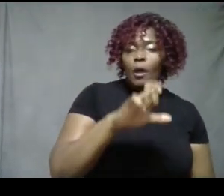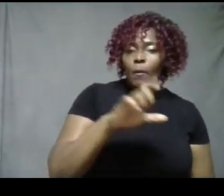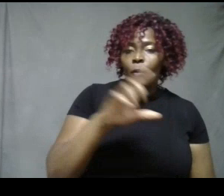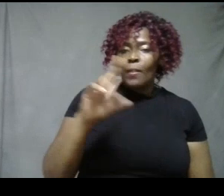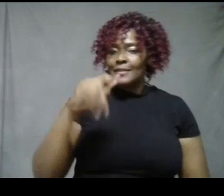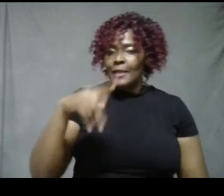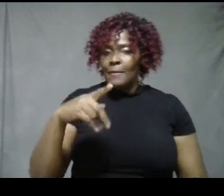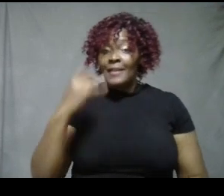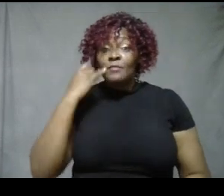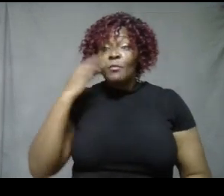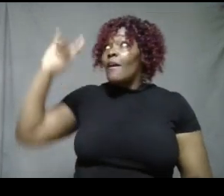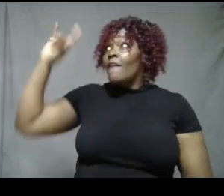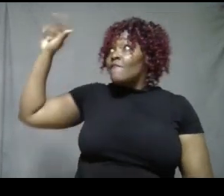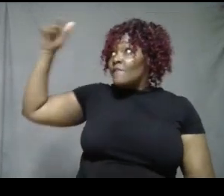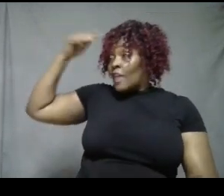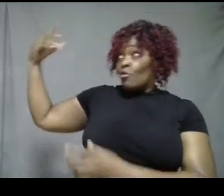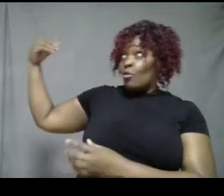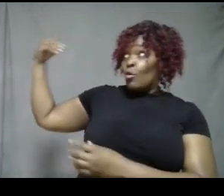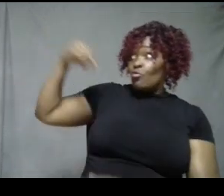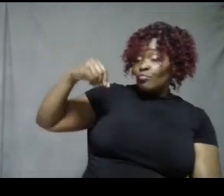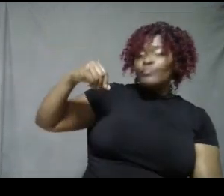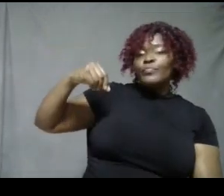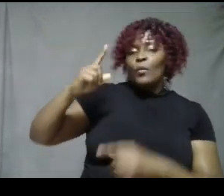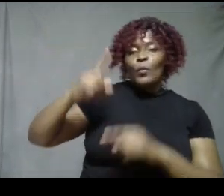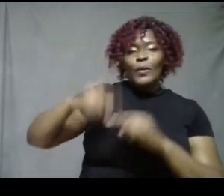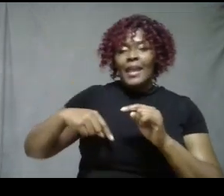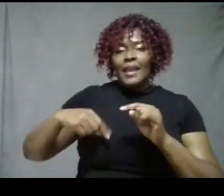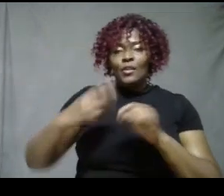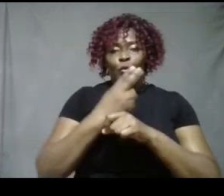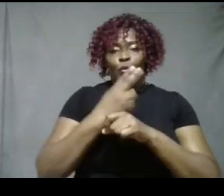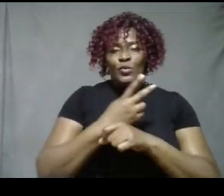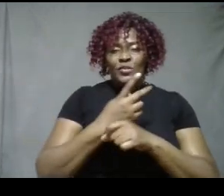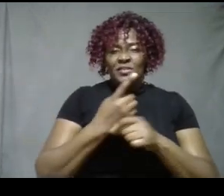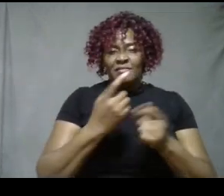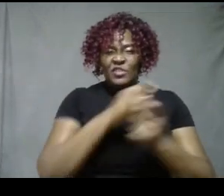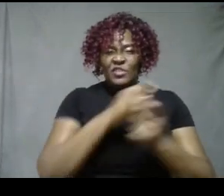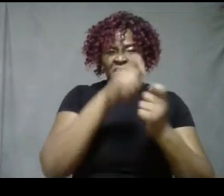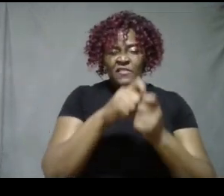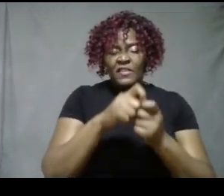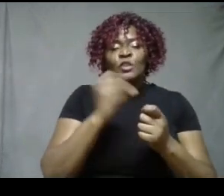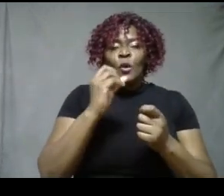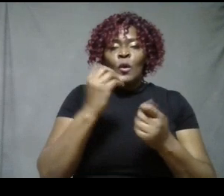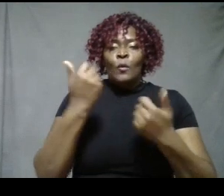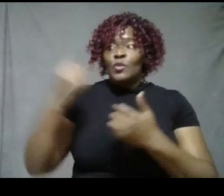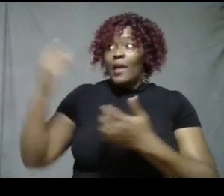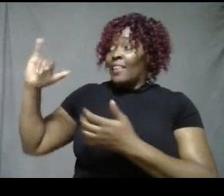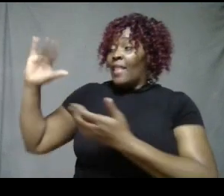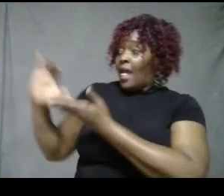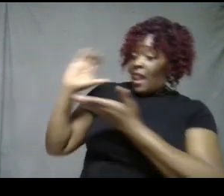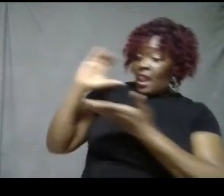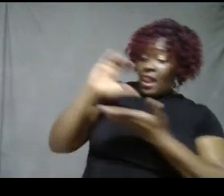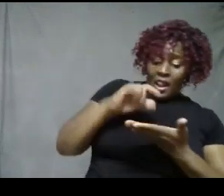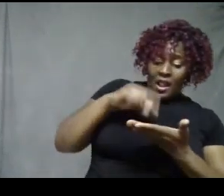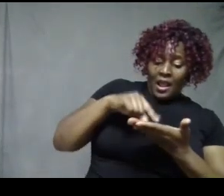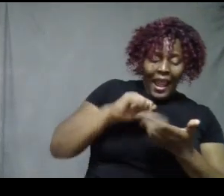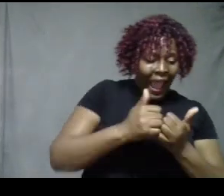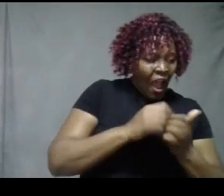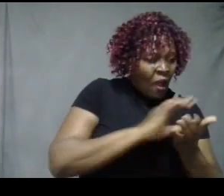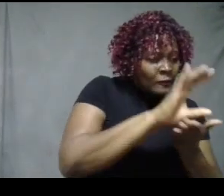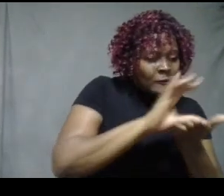to get more, but we are working with a consultant to look at how can we stretch our dollars and the farthest we can. Next